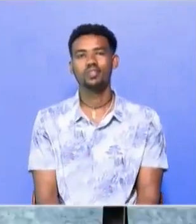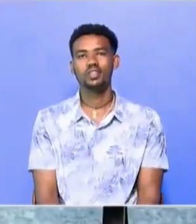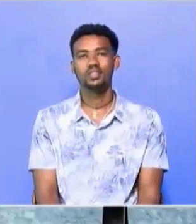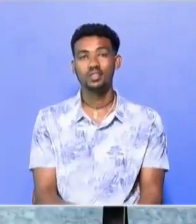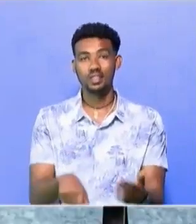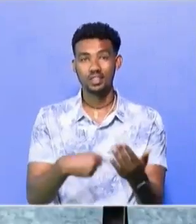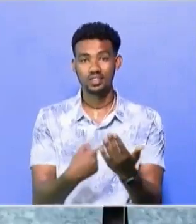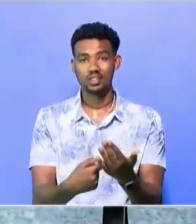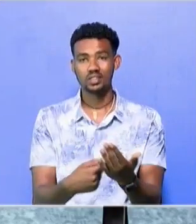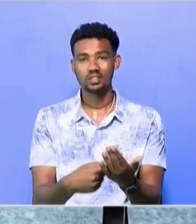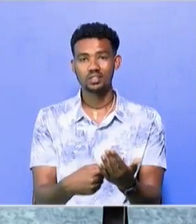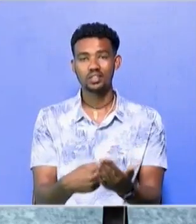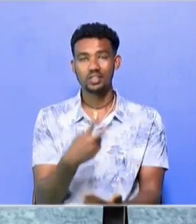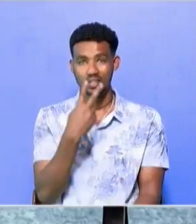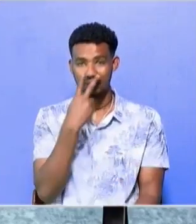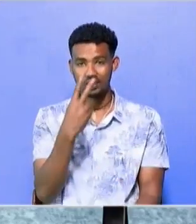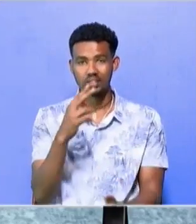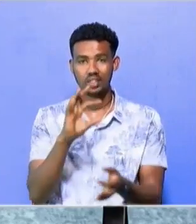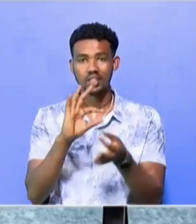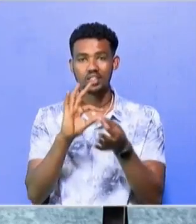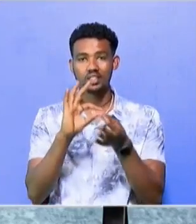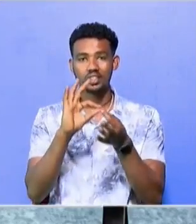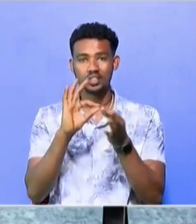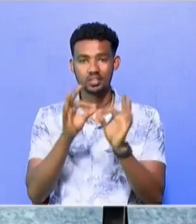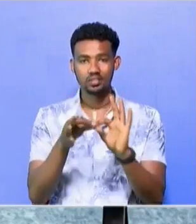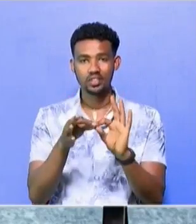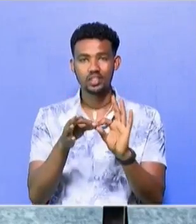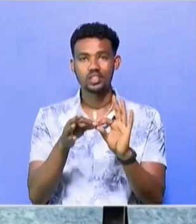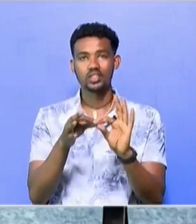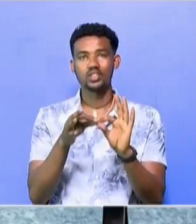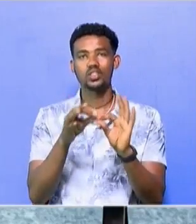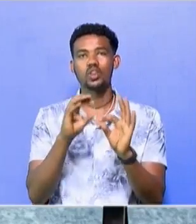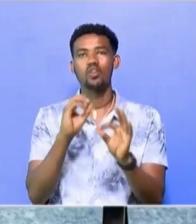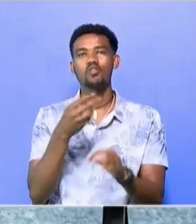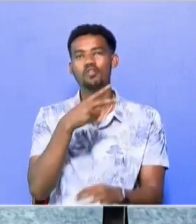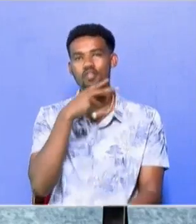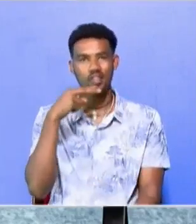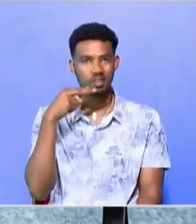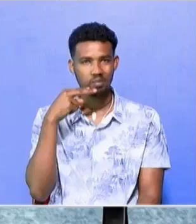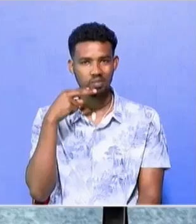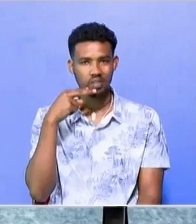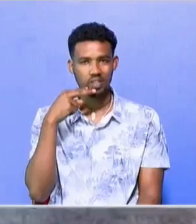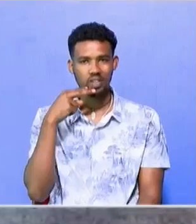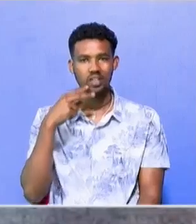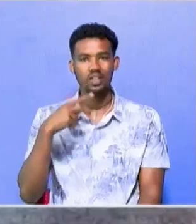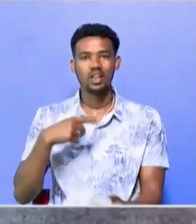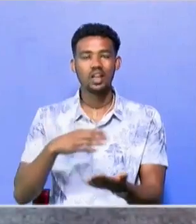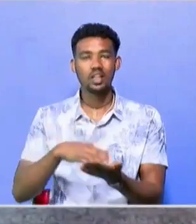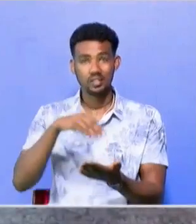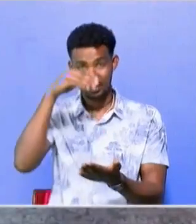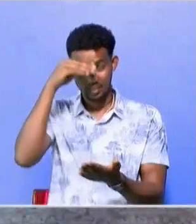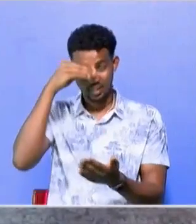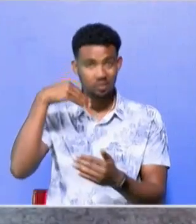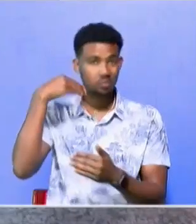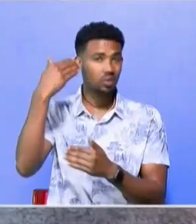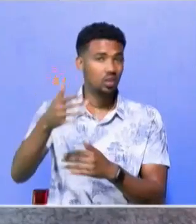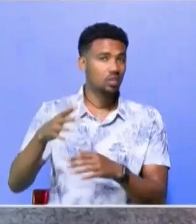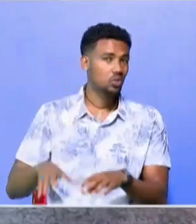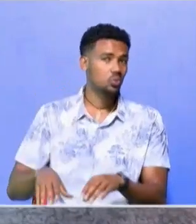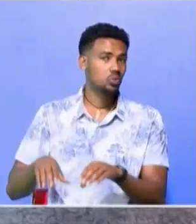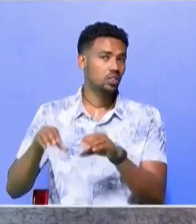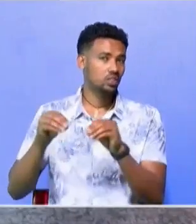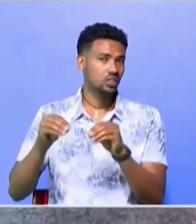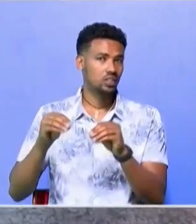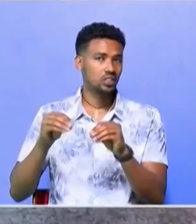us see the definition of a verb. Before that, students, after this lesson,